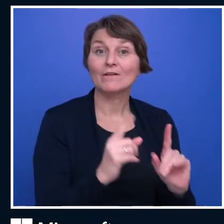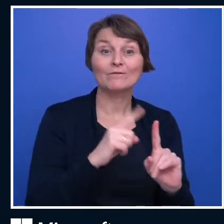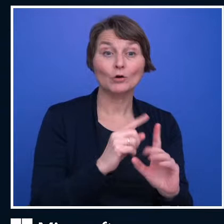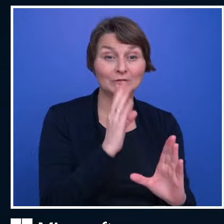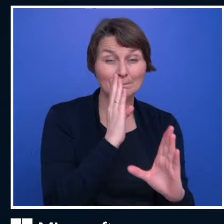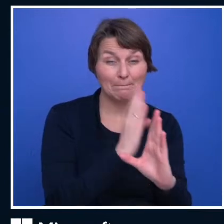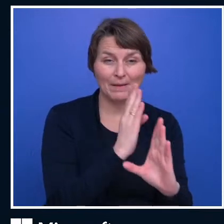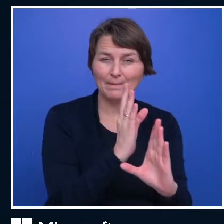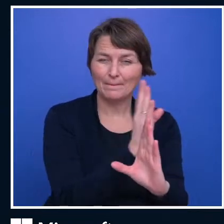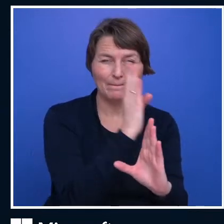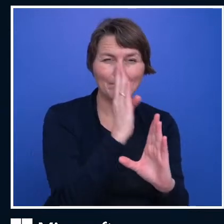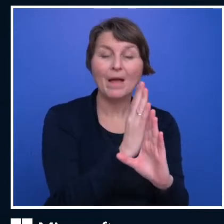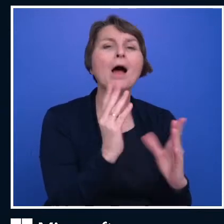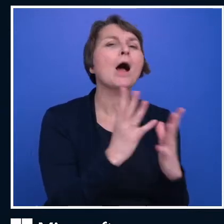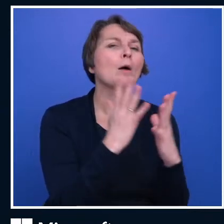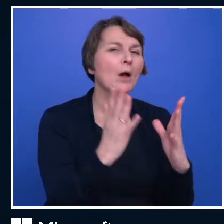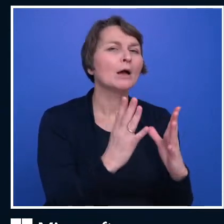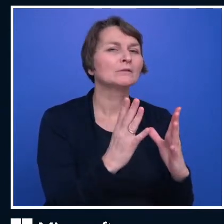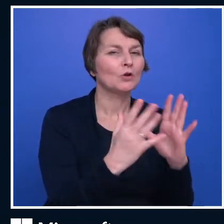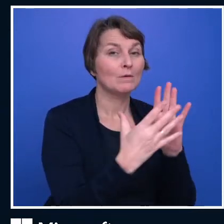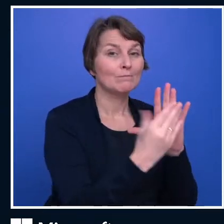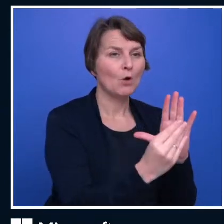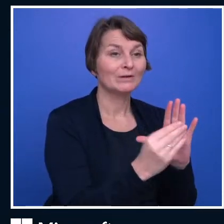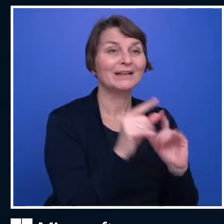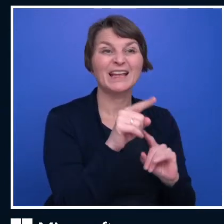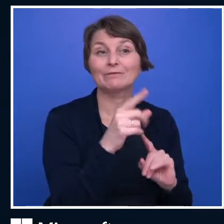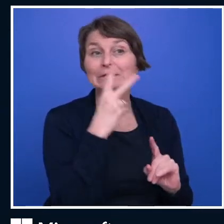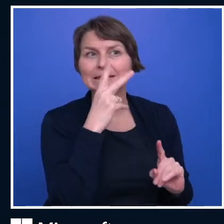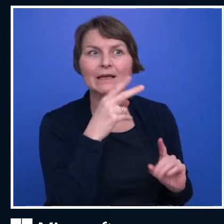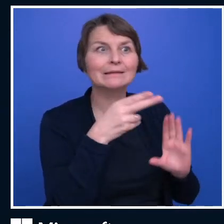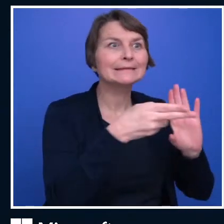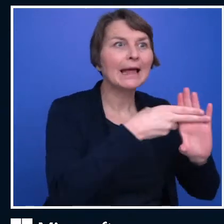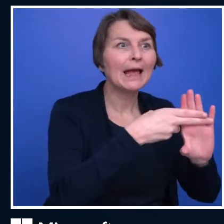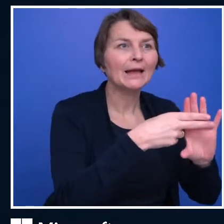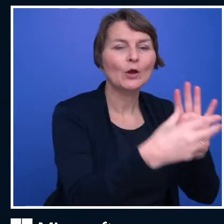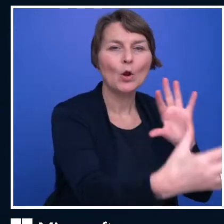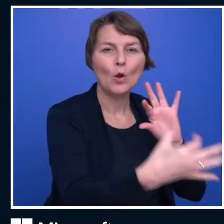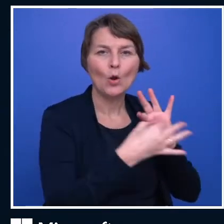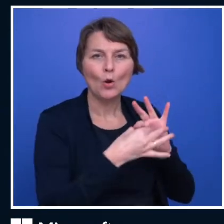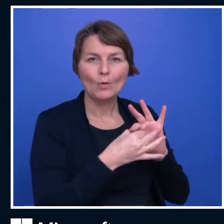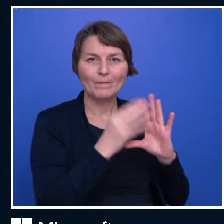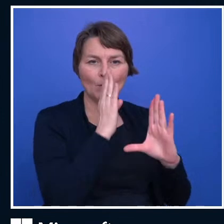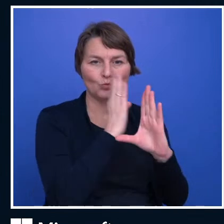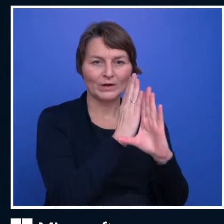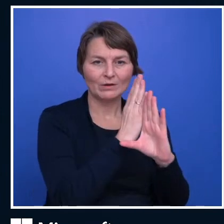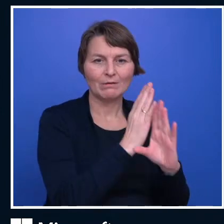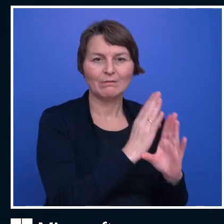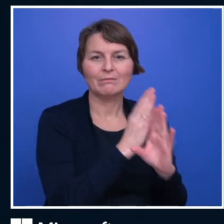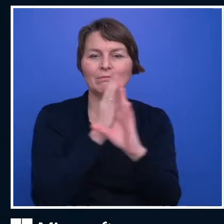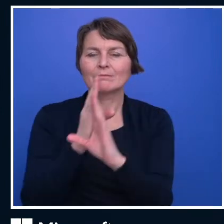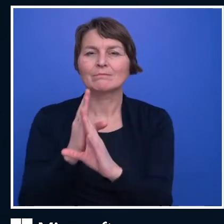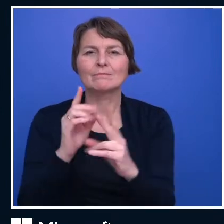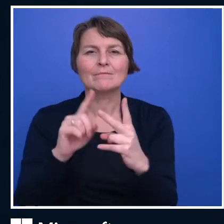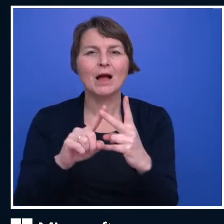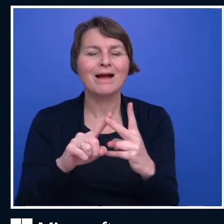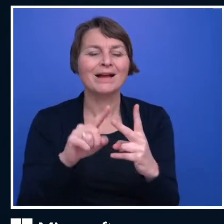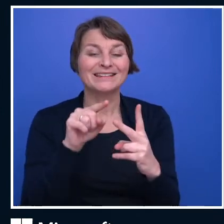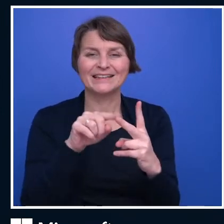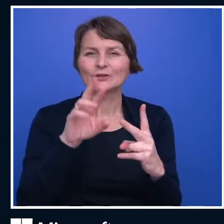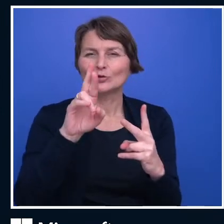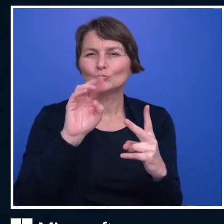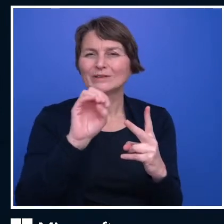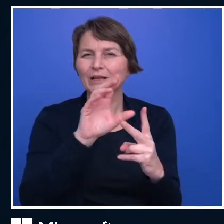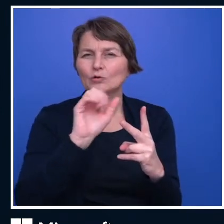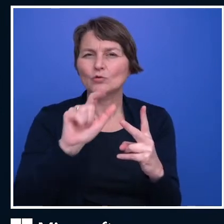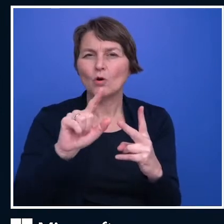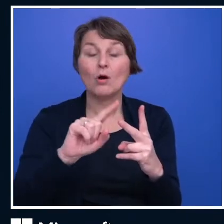correct when it detects a tag. And so next up is recall, which is percentage of tags that it has predicted